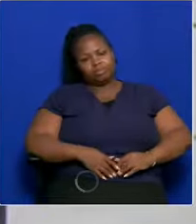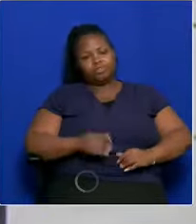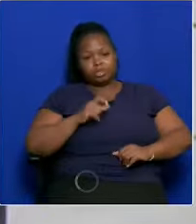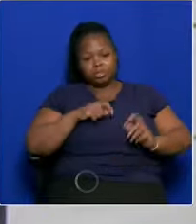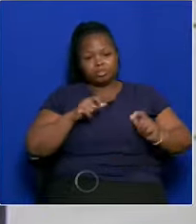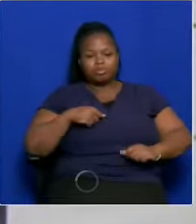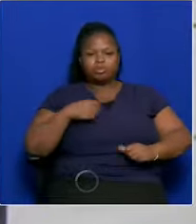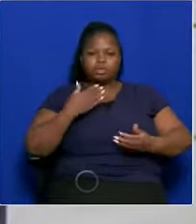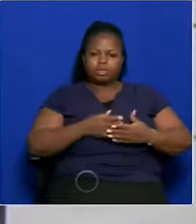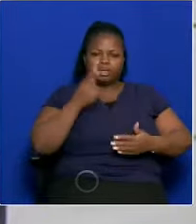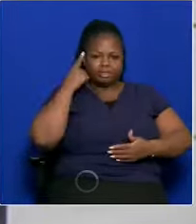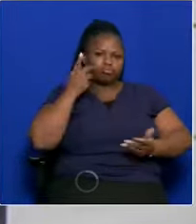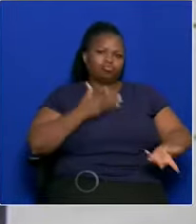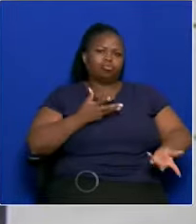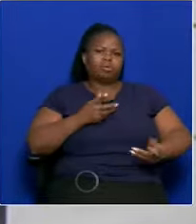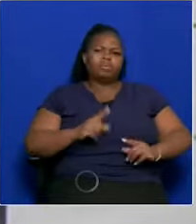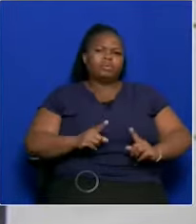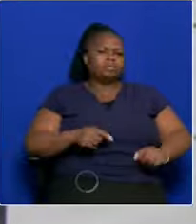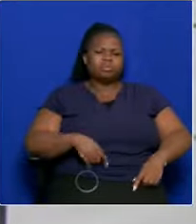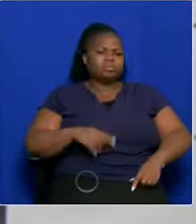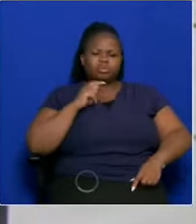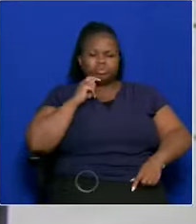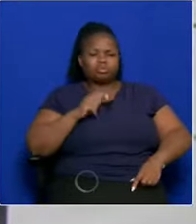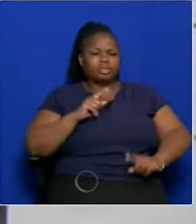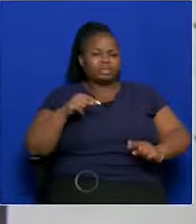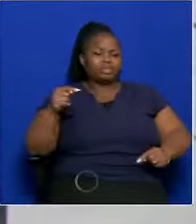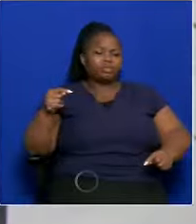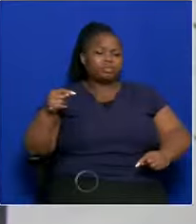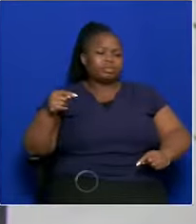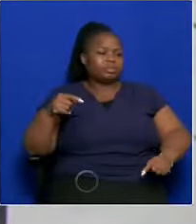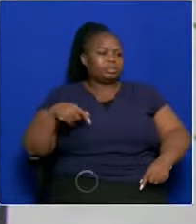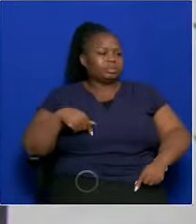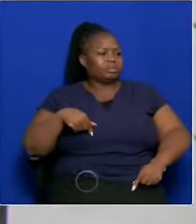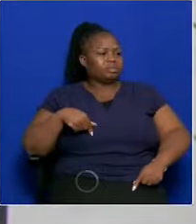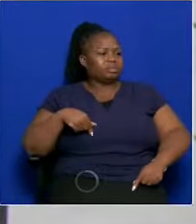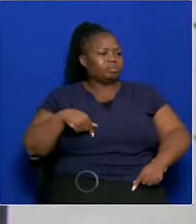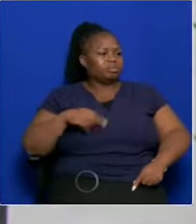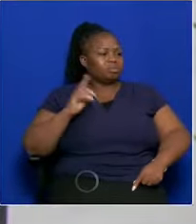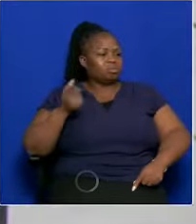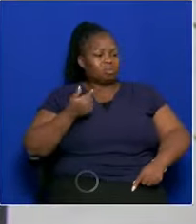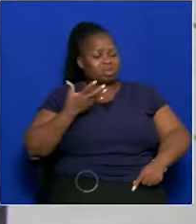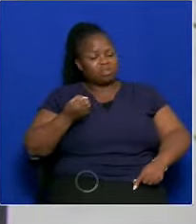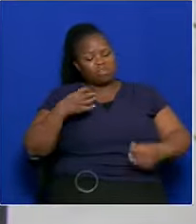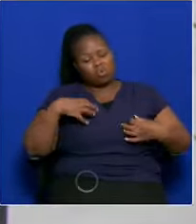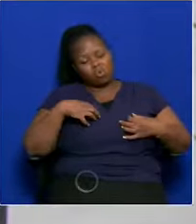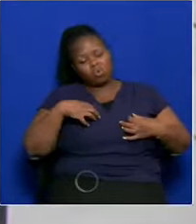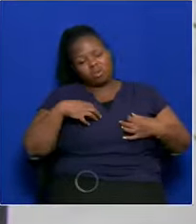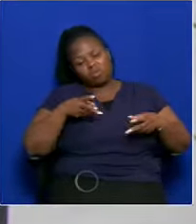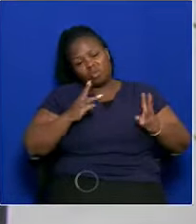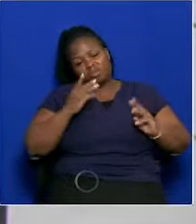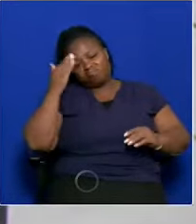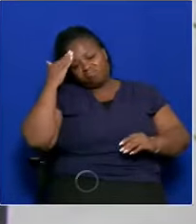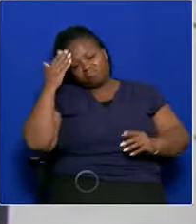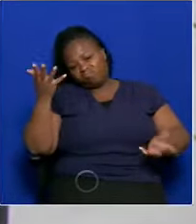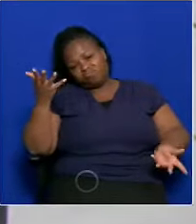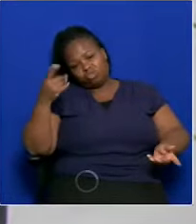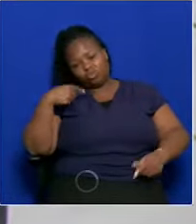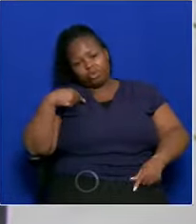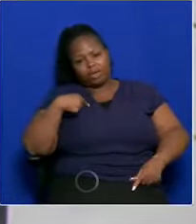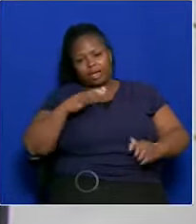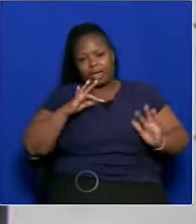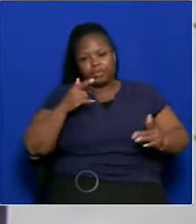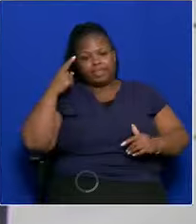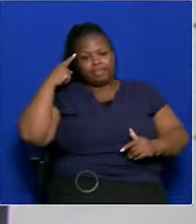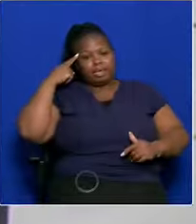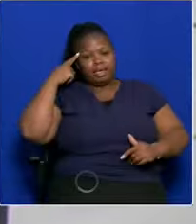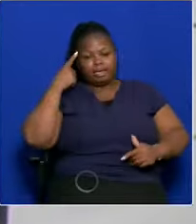that. But anyhow, I can't think, everybody will think the way they want to think. But yes, I